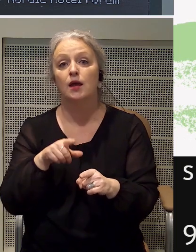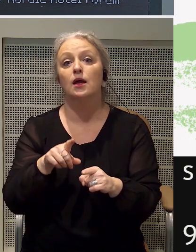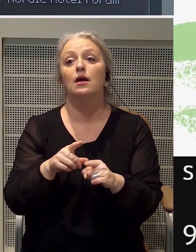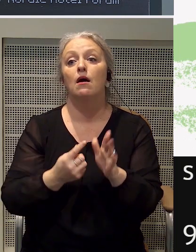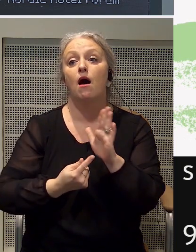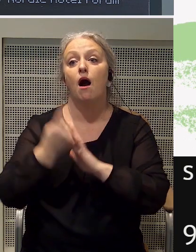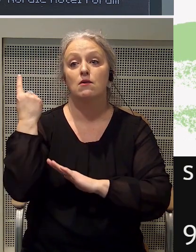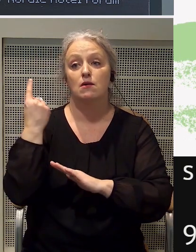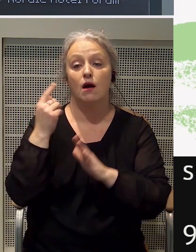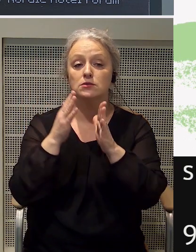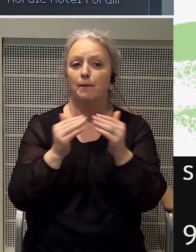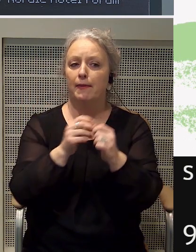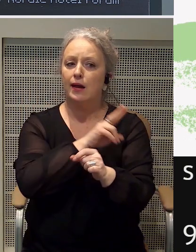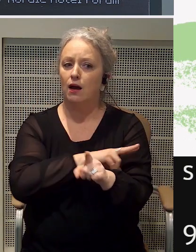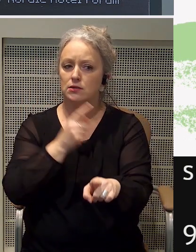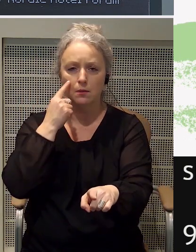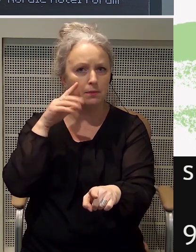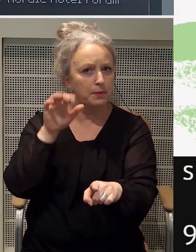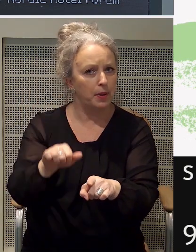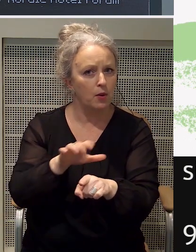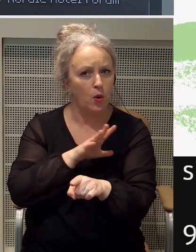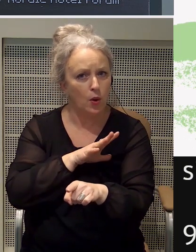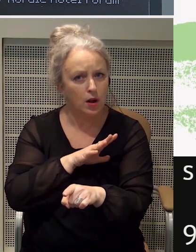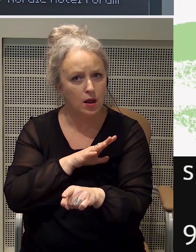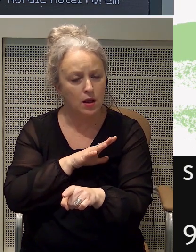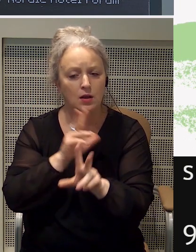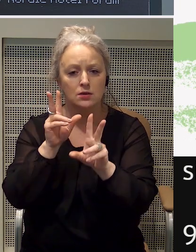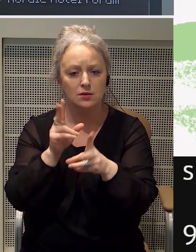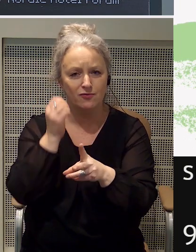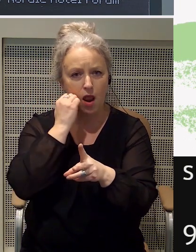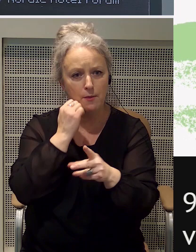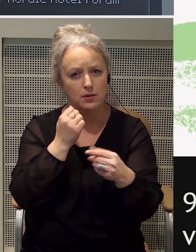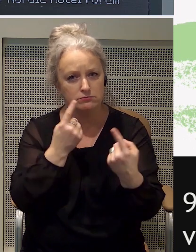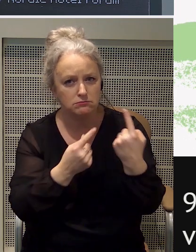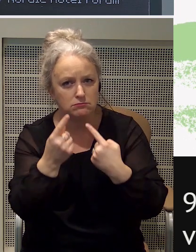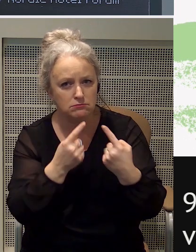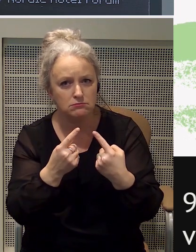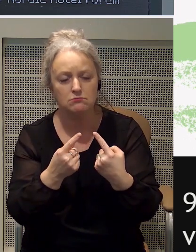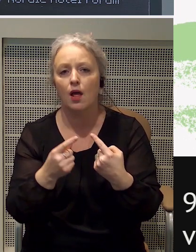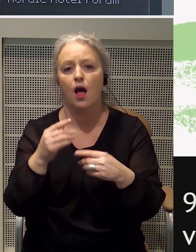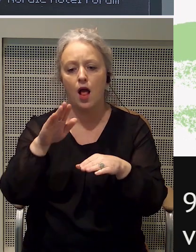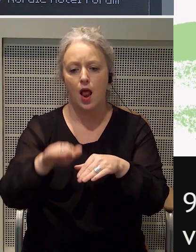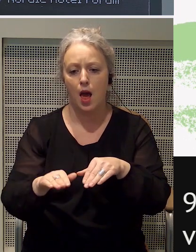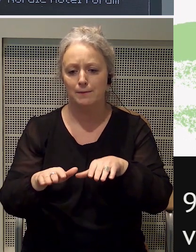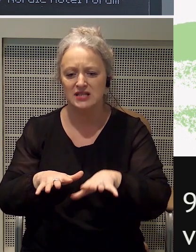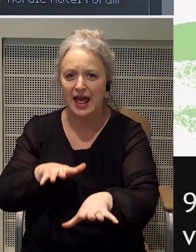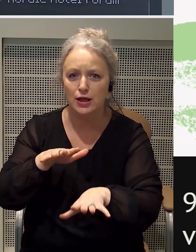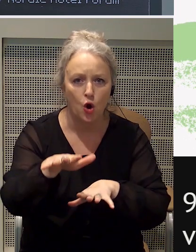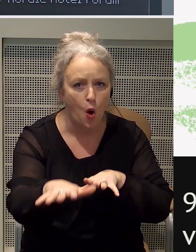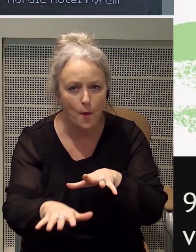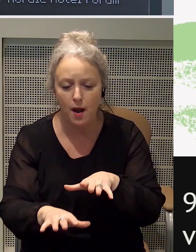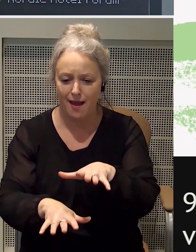old, 5 months old. And when he was 9 months old, then the doctor